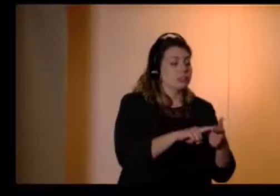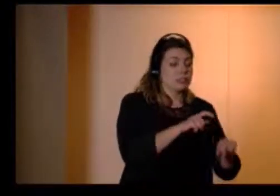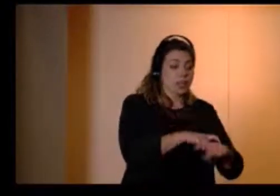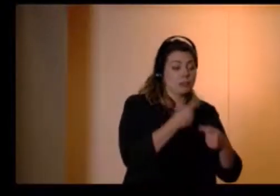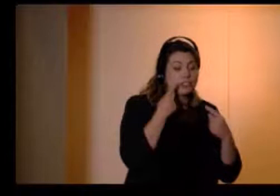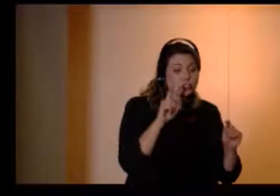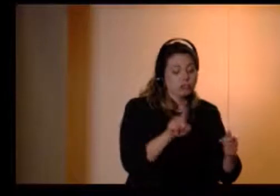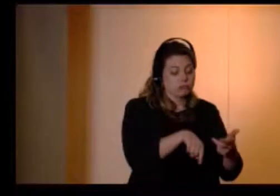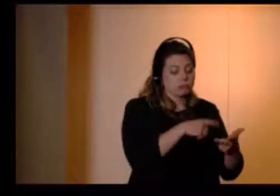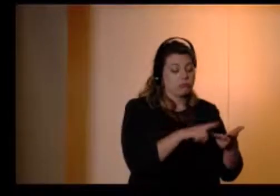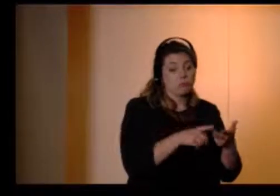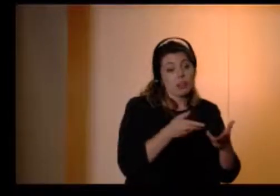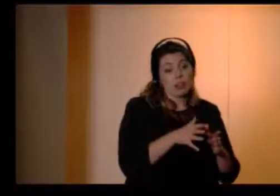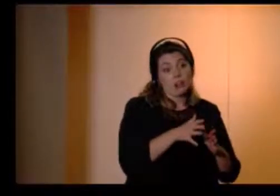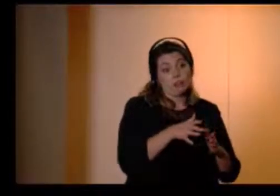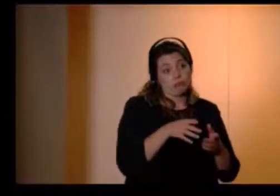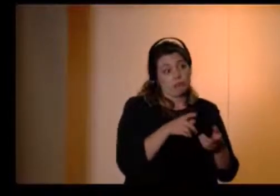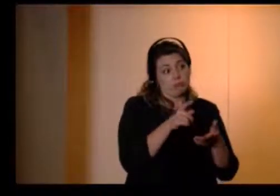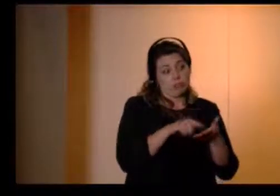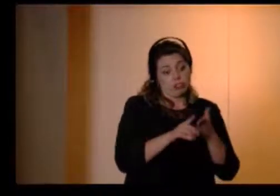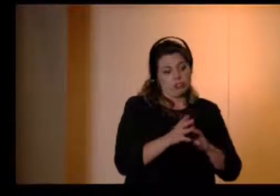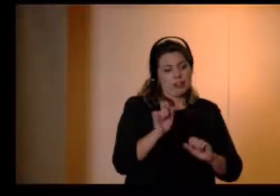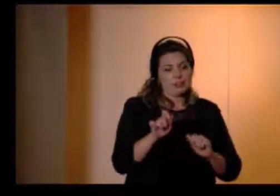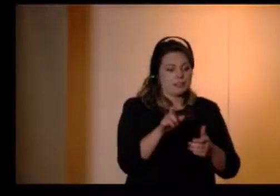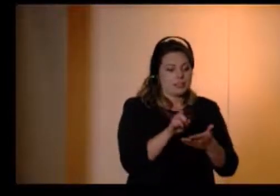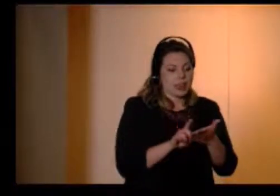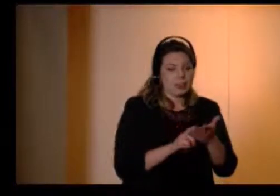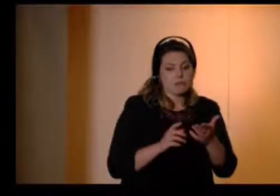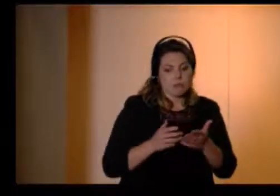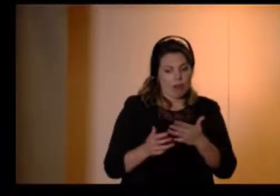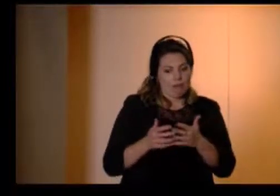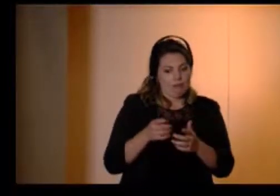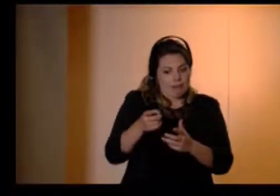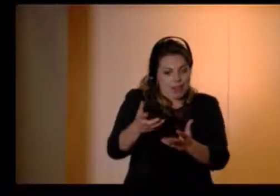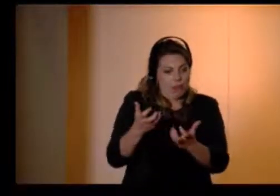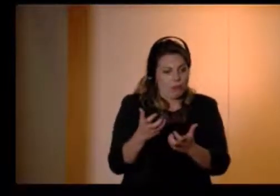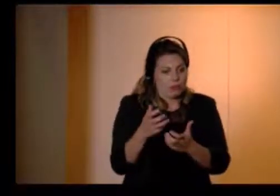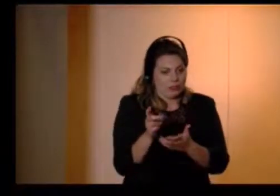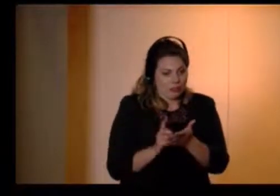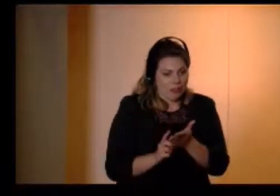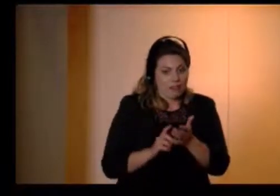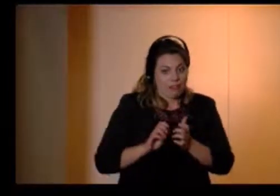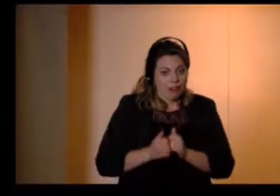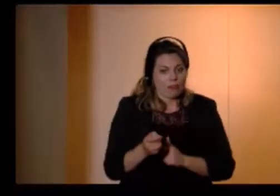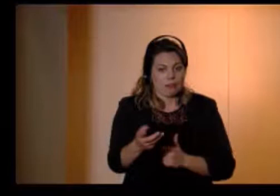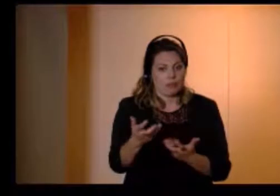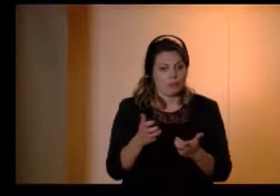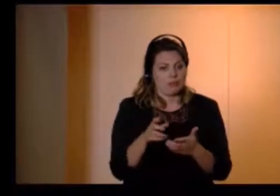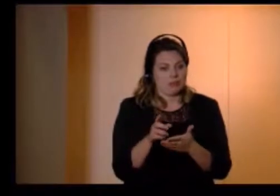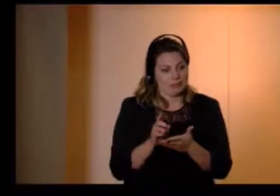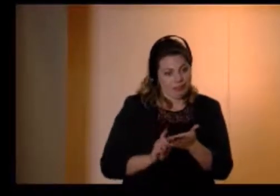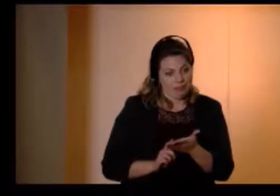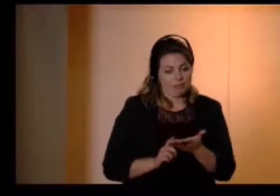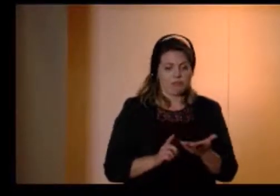allows researchers to design things as they would want to be designed, and leading to better scientific reproducibility.